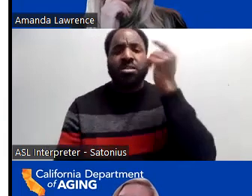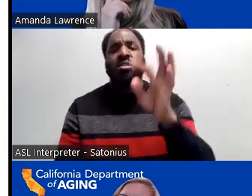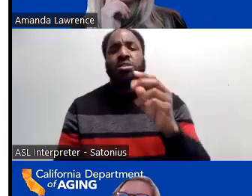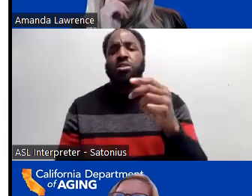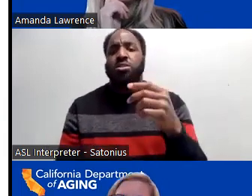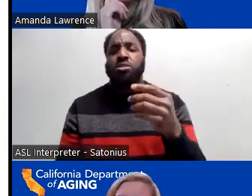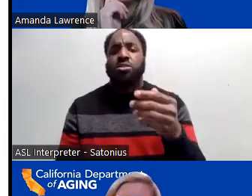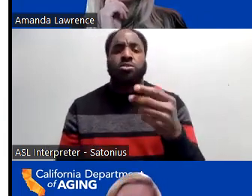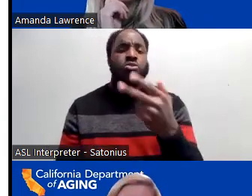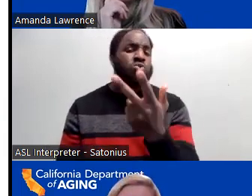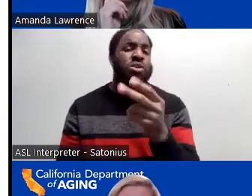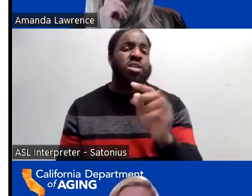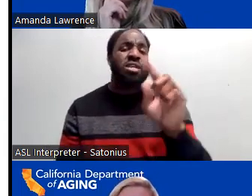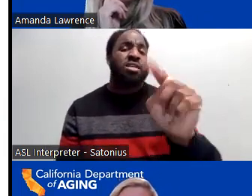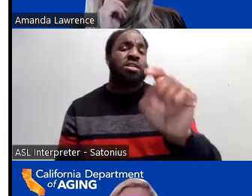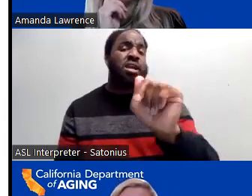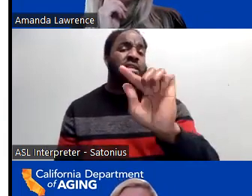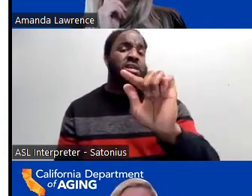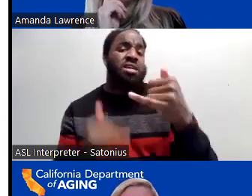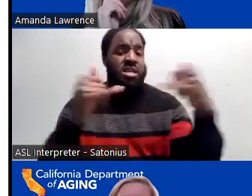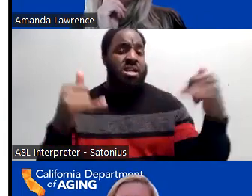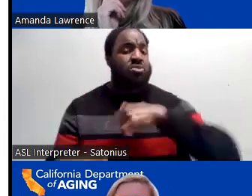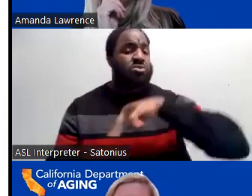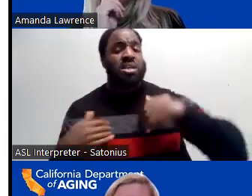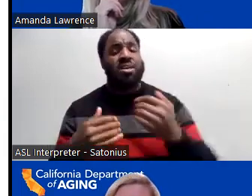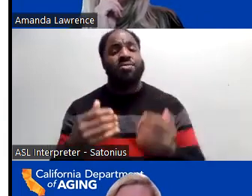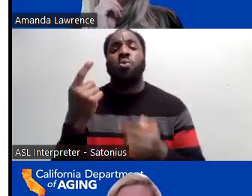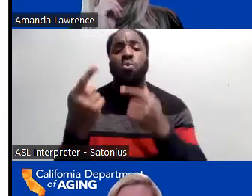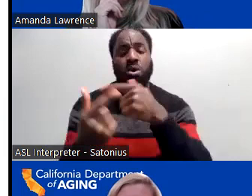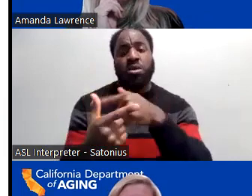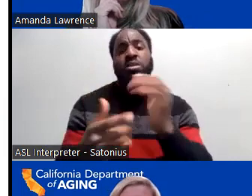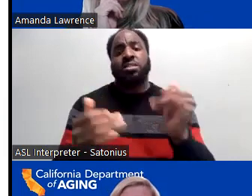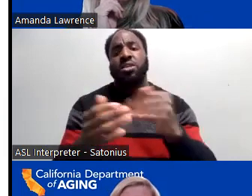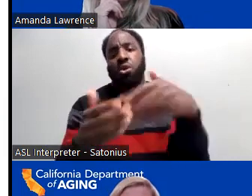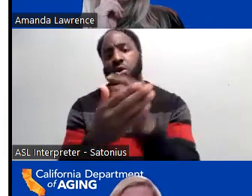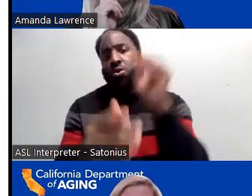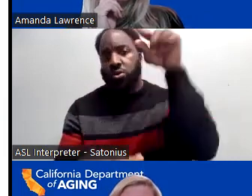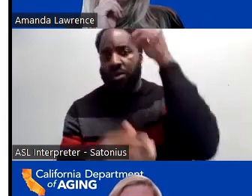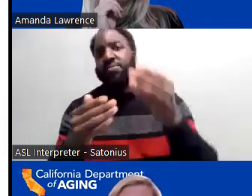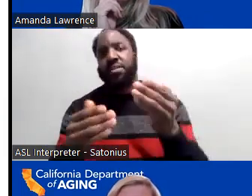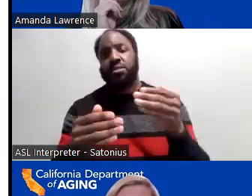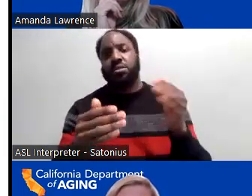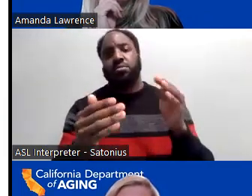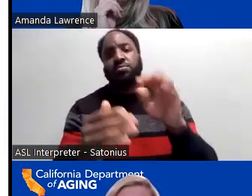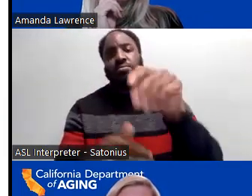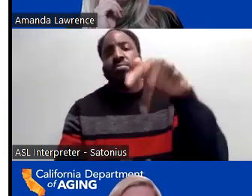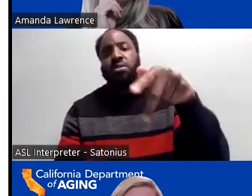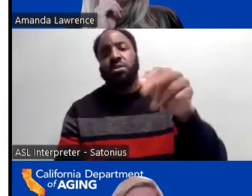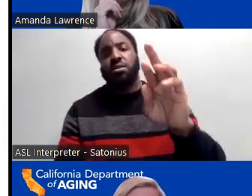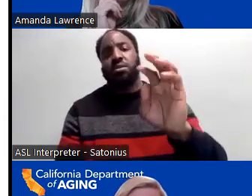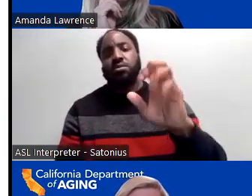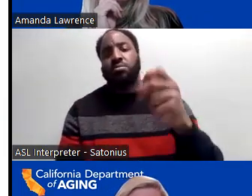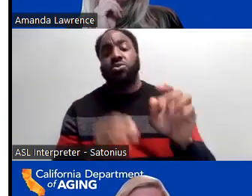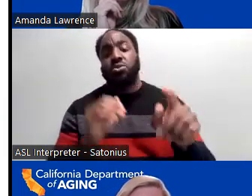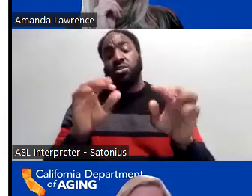taglines that we have. One is it's a whole of government approach. And when you use the implementation tracker,